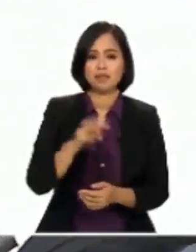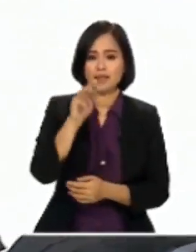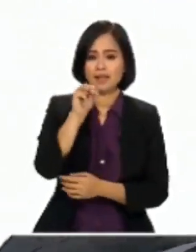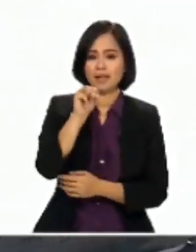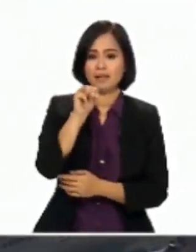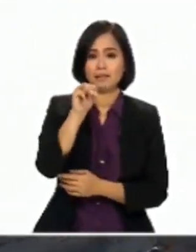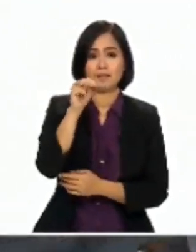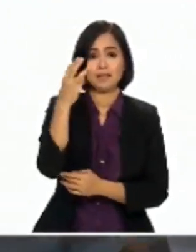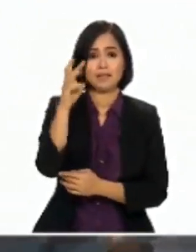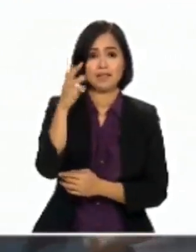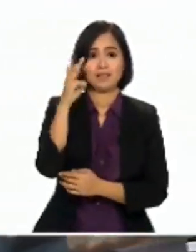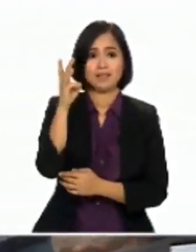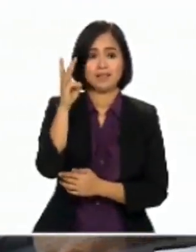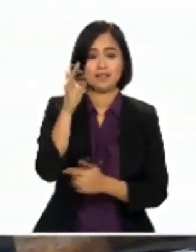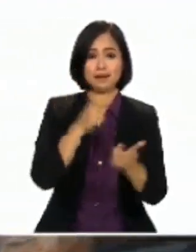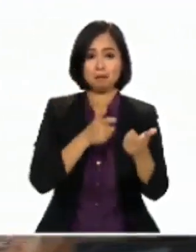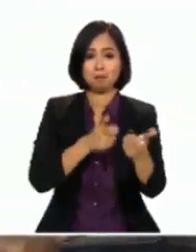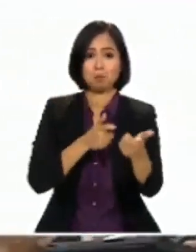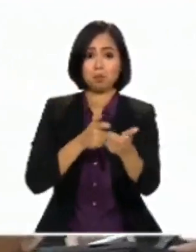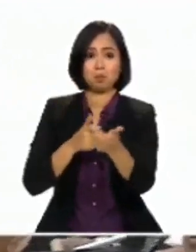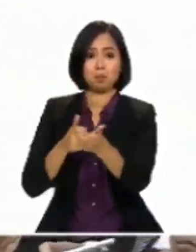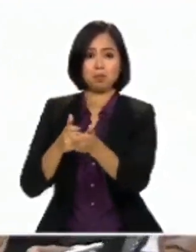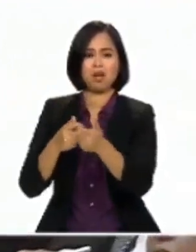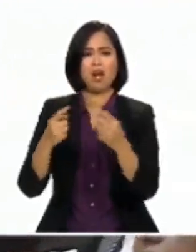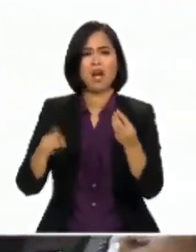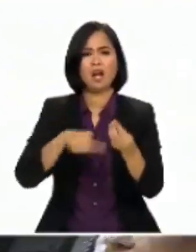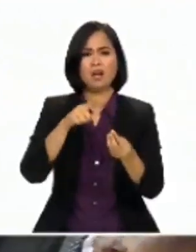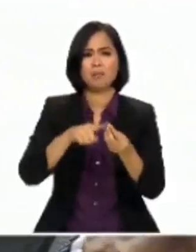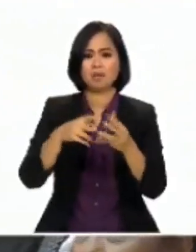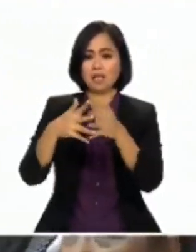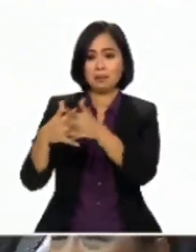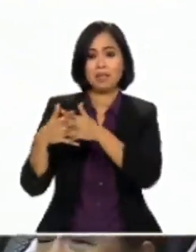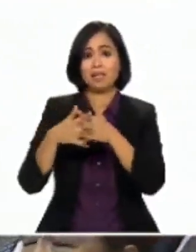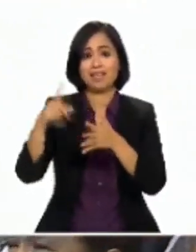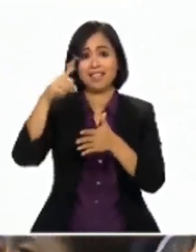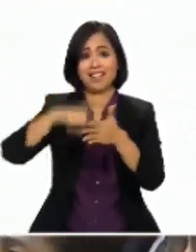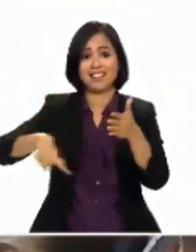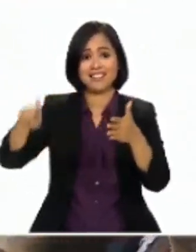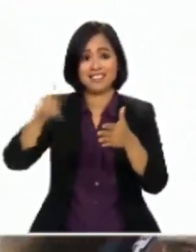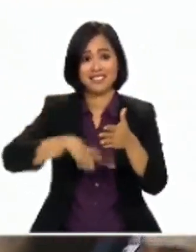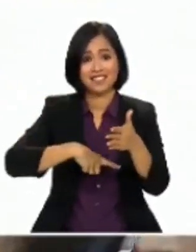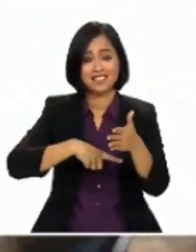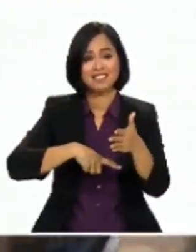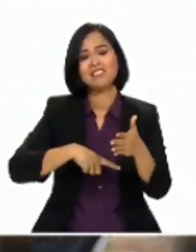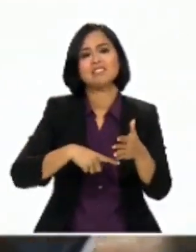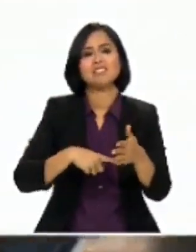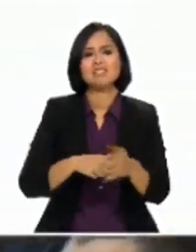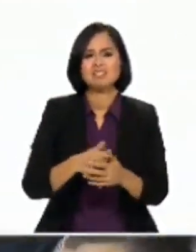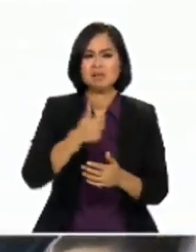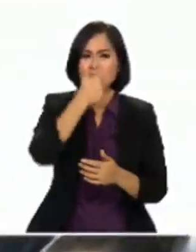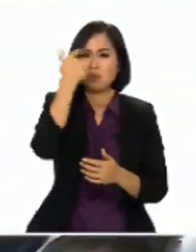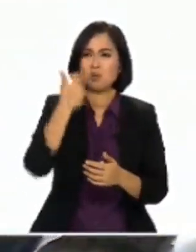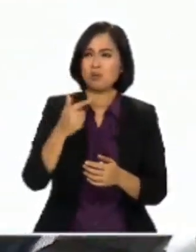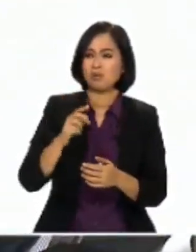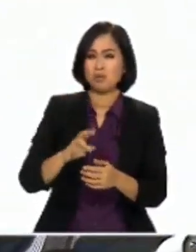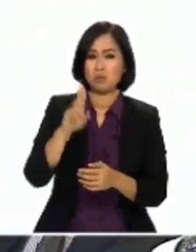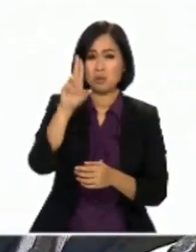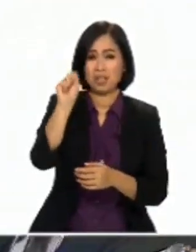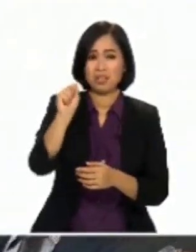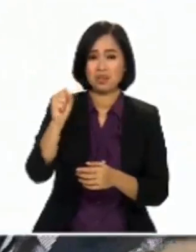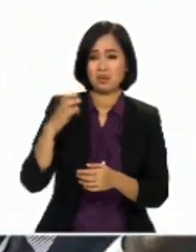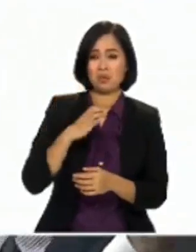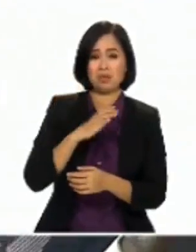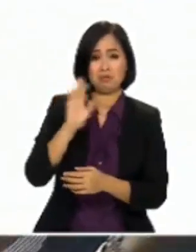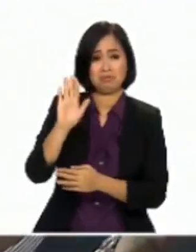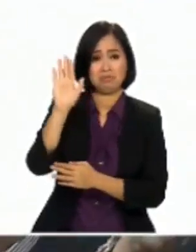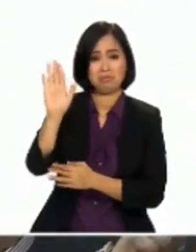were canceled by America upon the prodding of the U.S. Congress, I